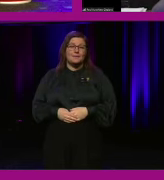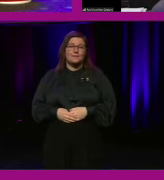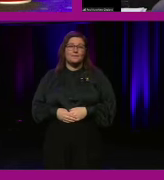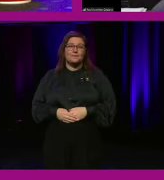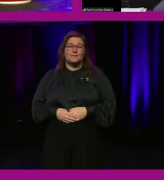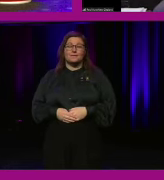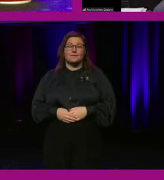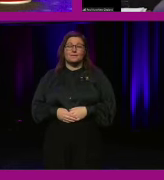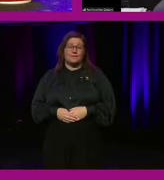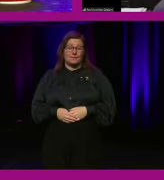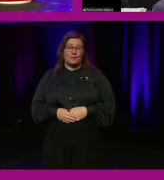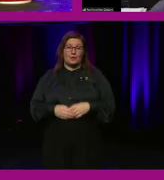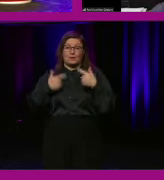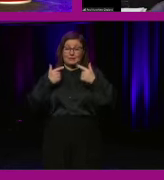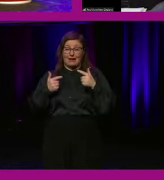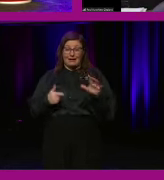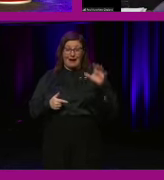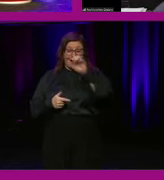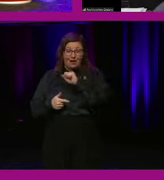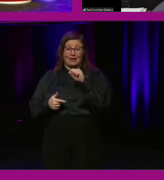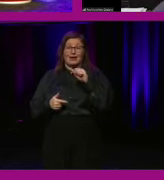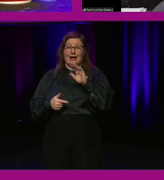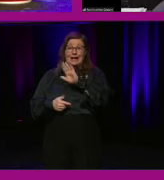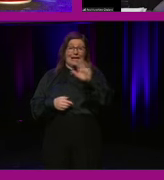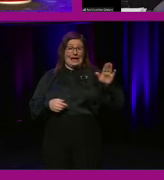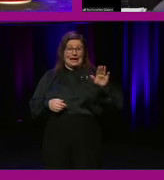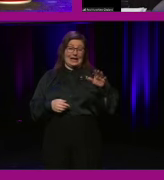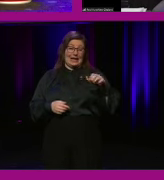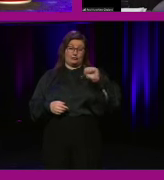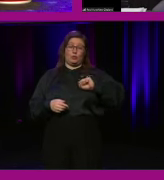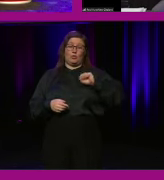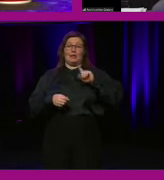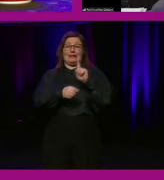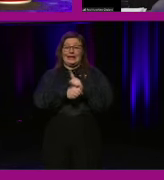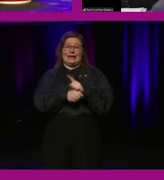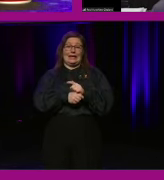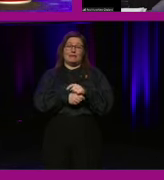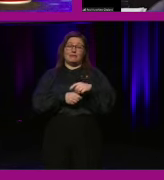Many thanks to all of you for taking the time and trouble to attend.